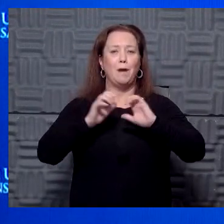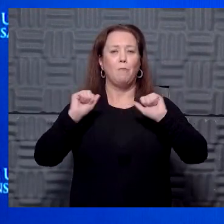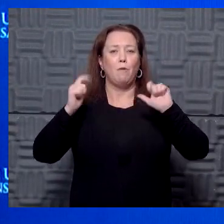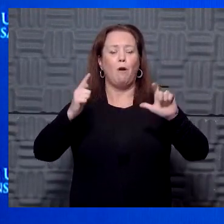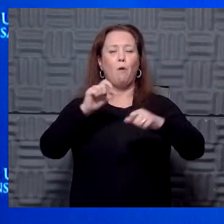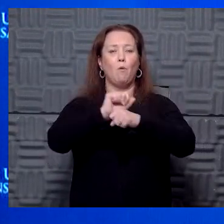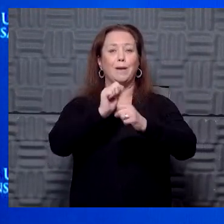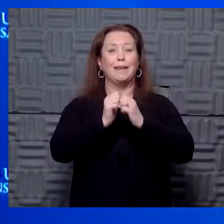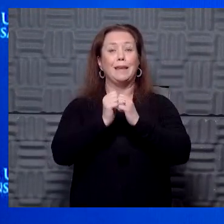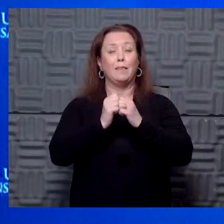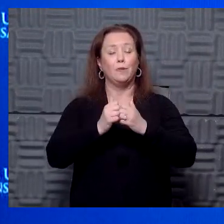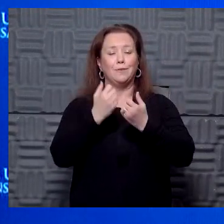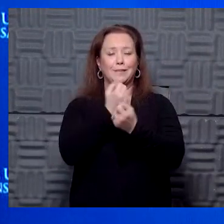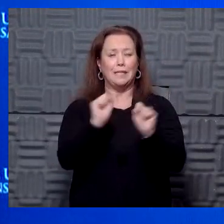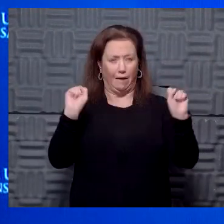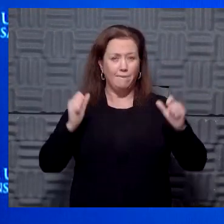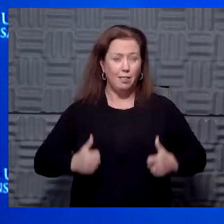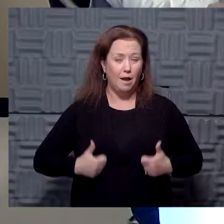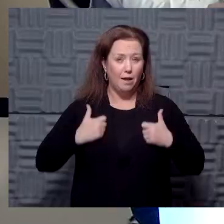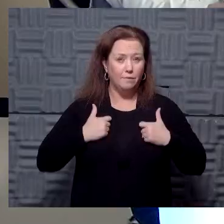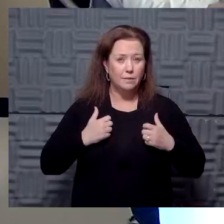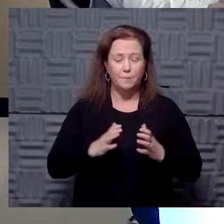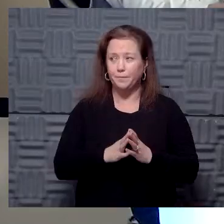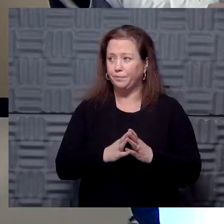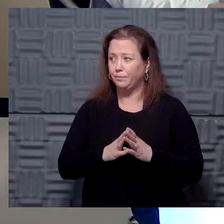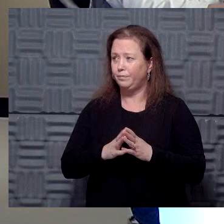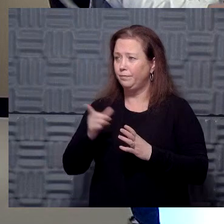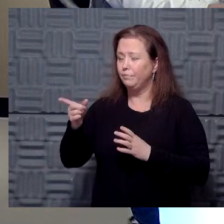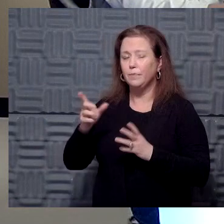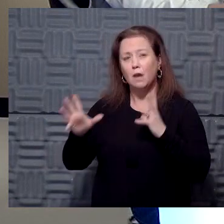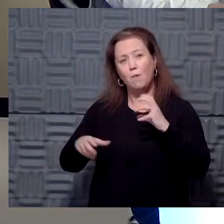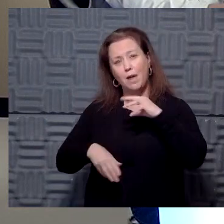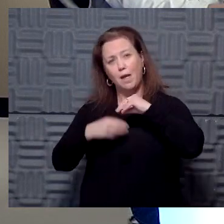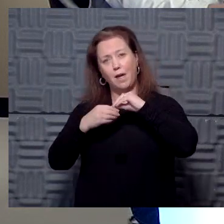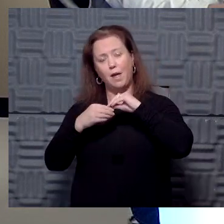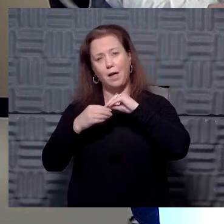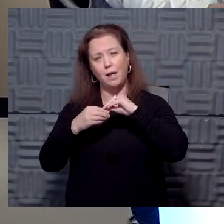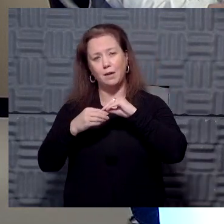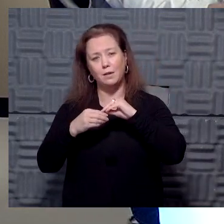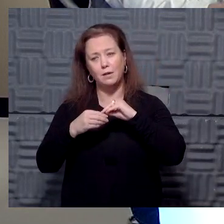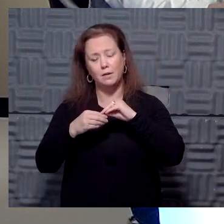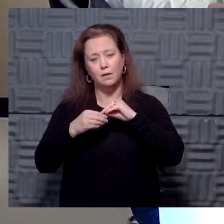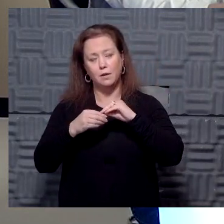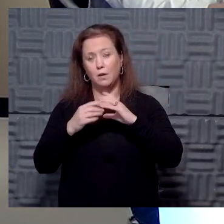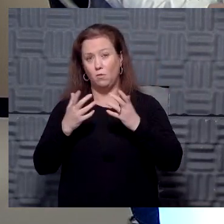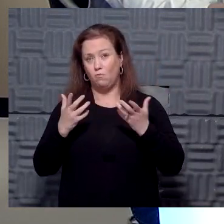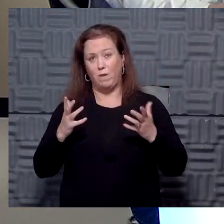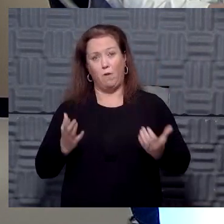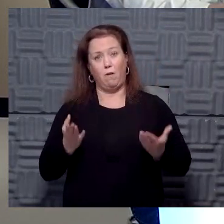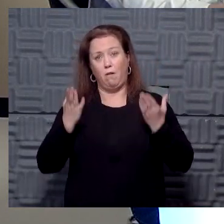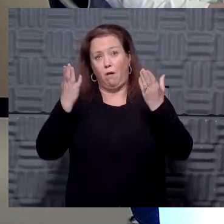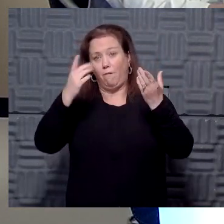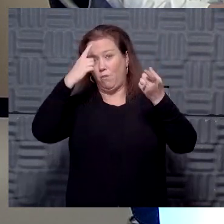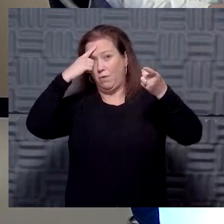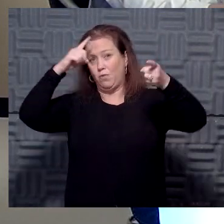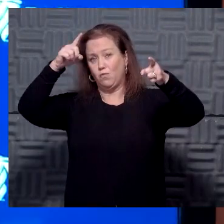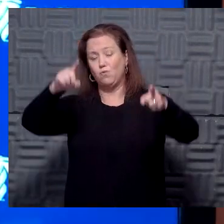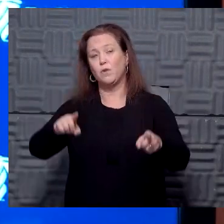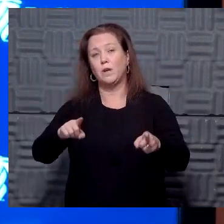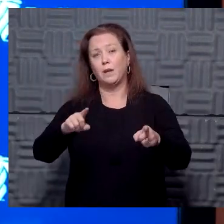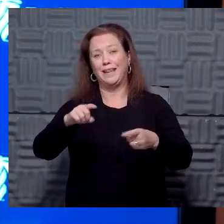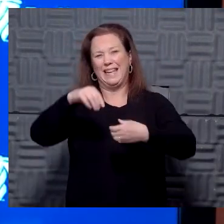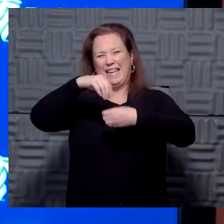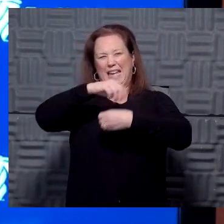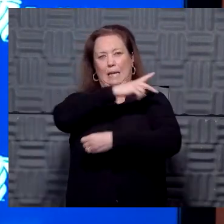save lives. Yeah. I'll just add to that. We've already offered and agreed to do some